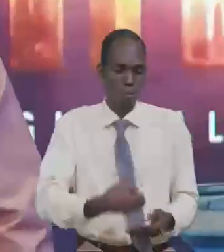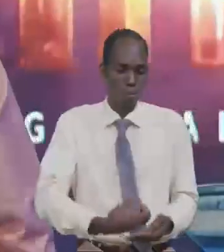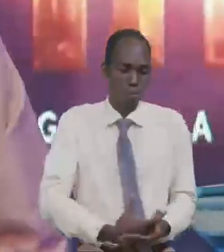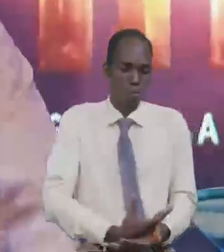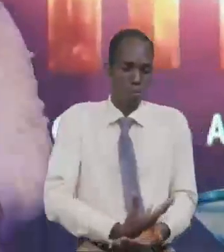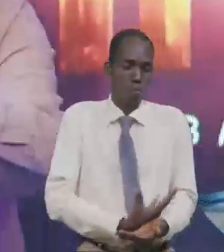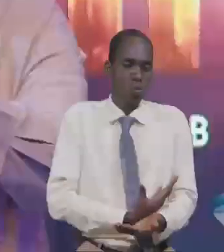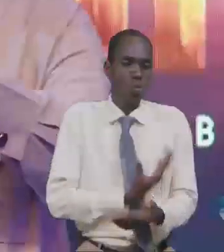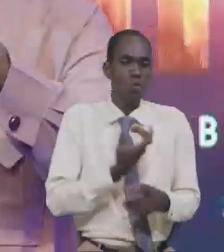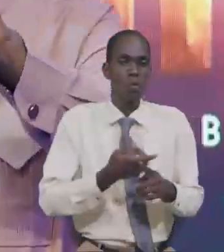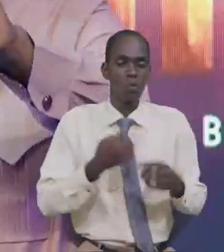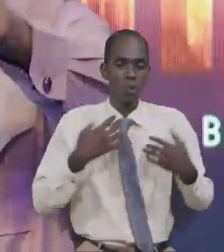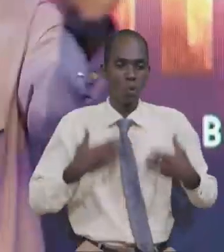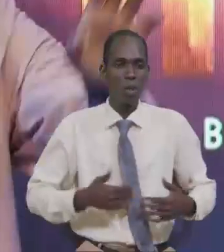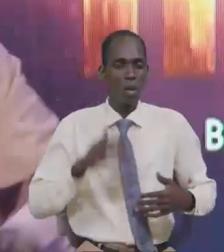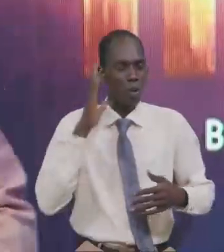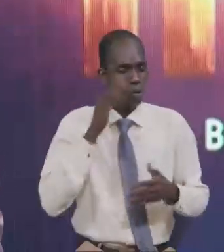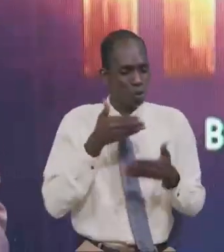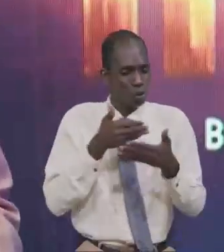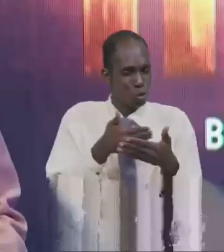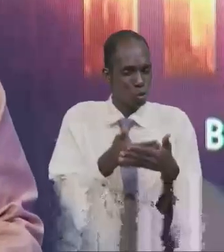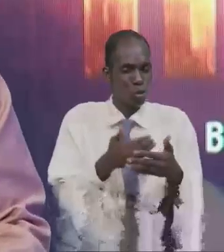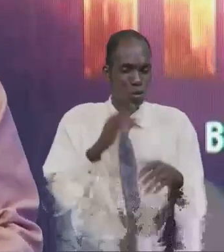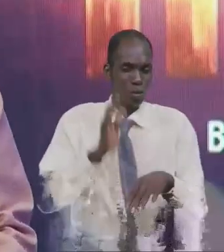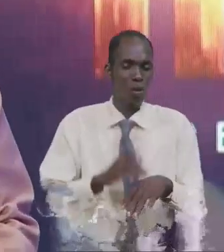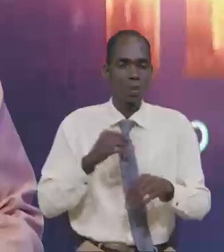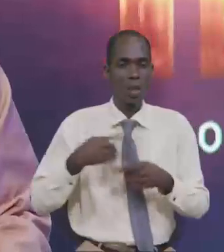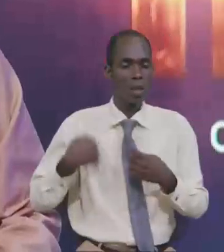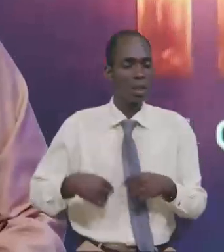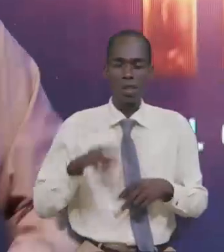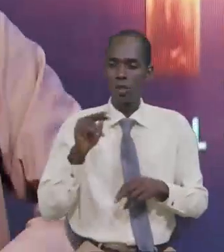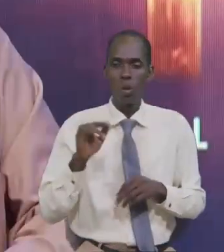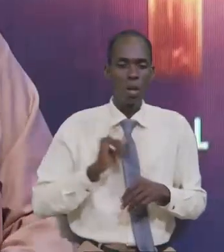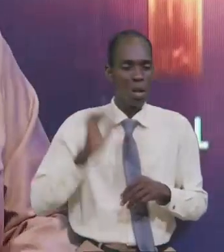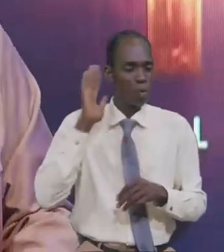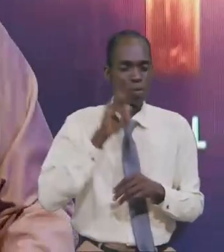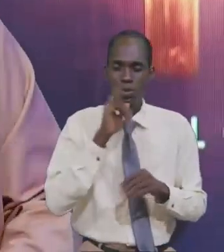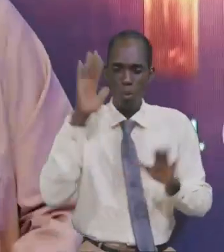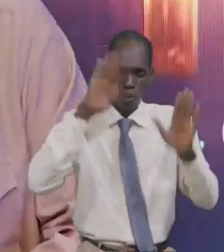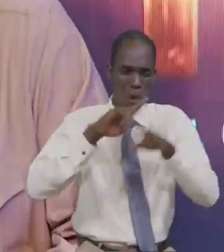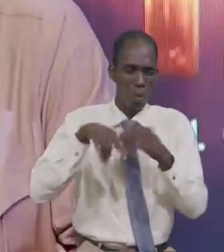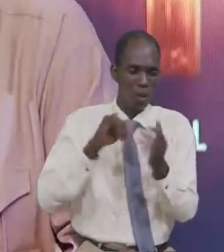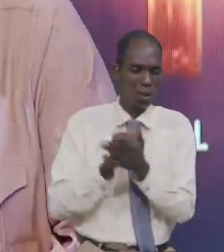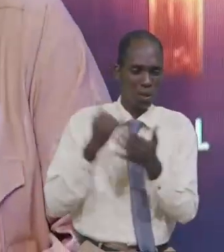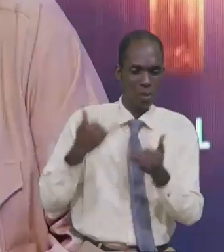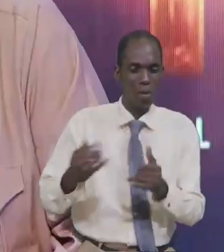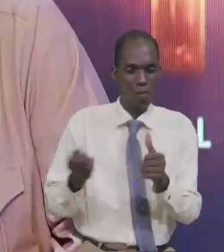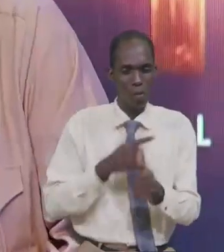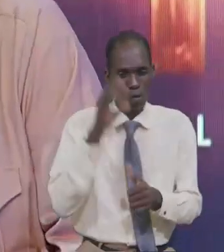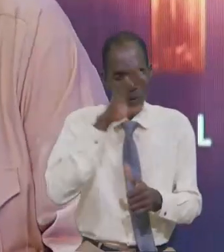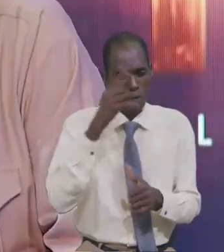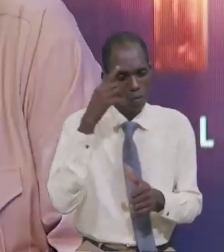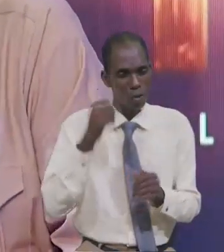kill that snake. When you concentrate your life on killing that snake, and you're not taking care of the